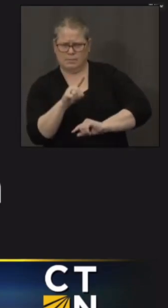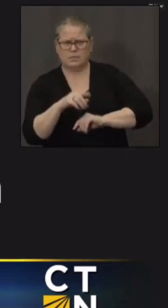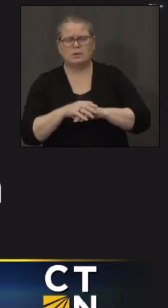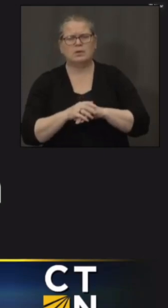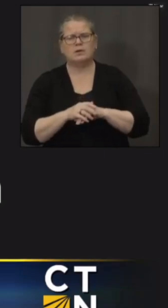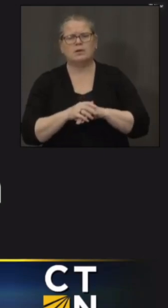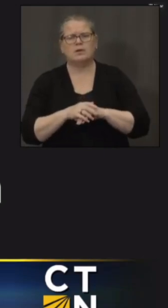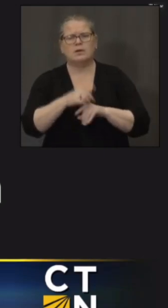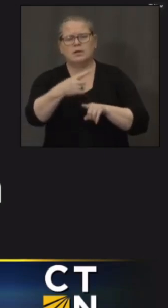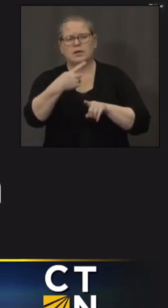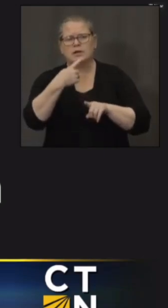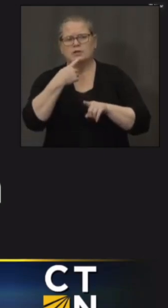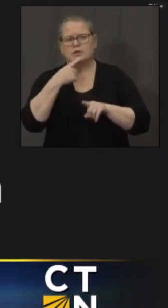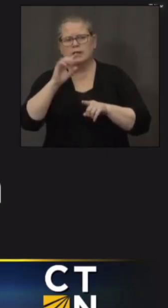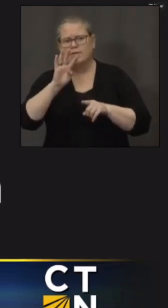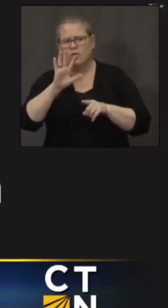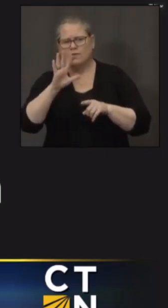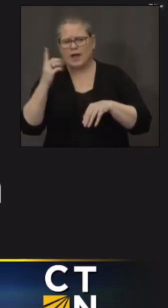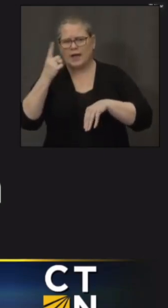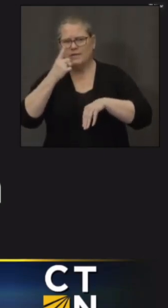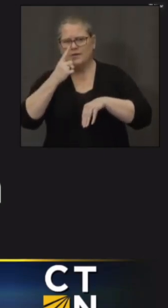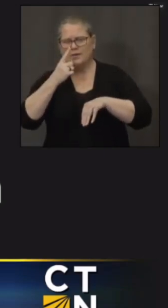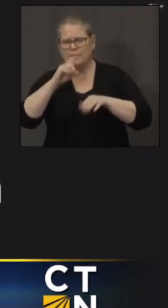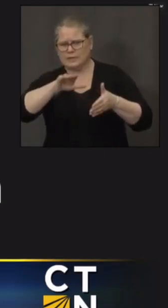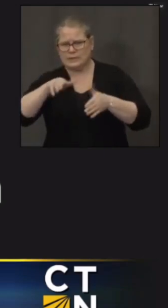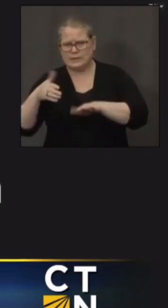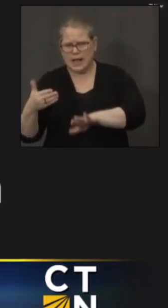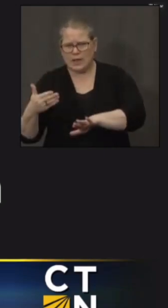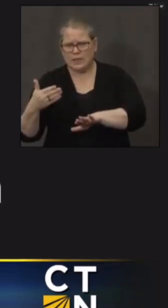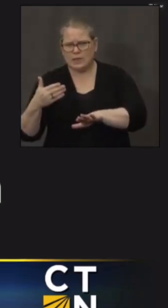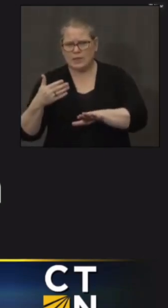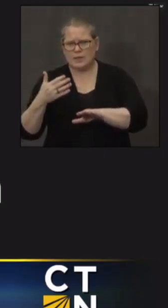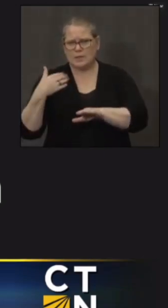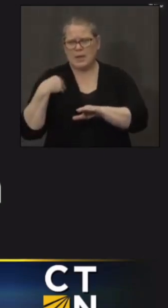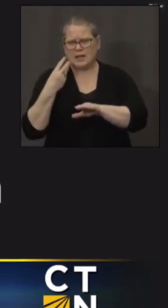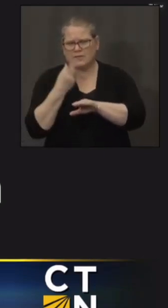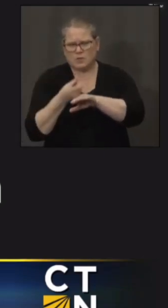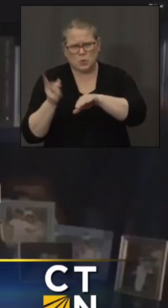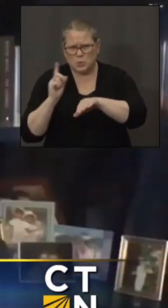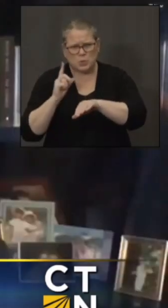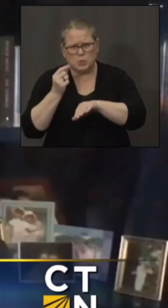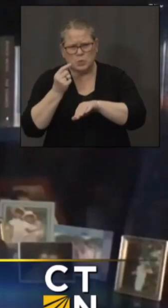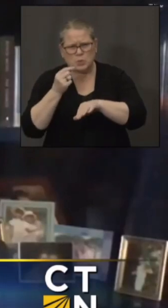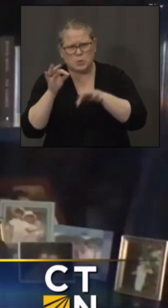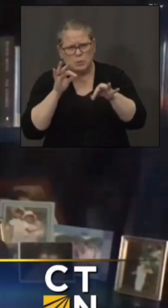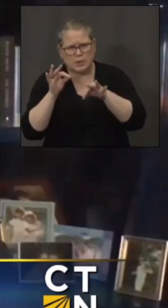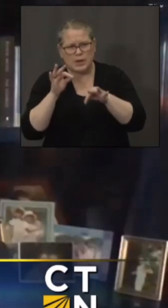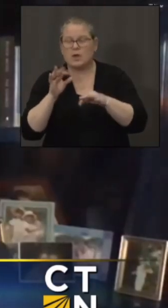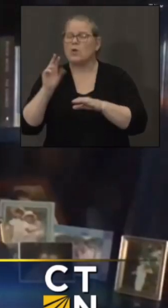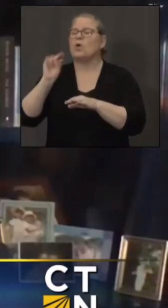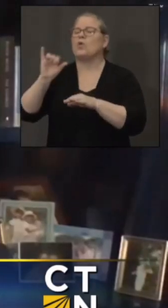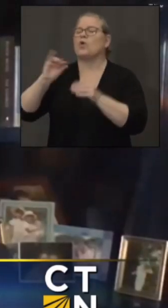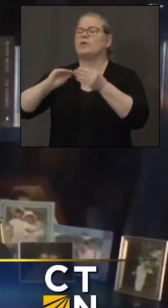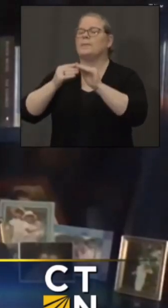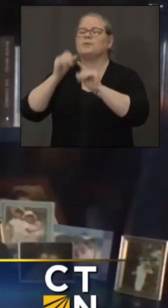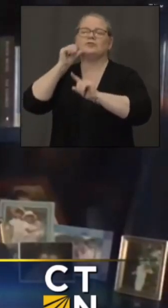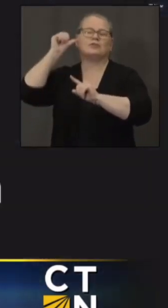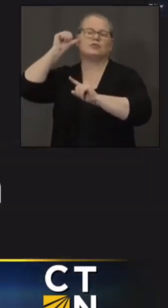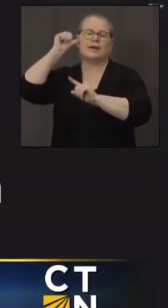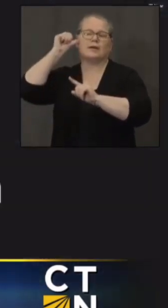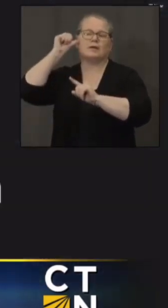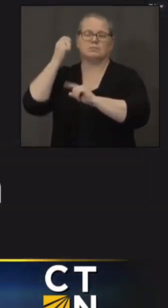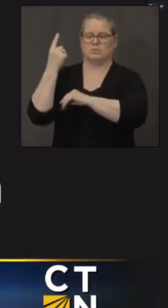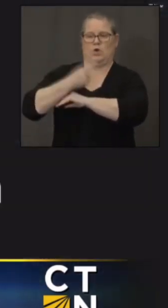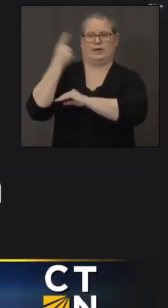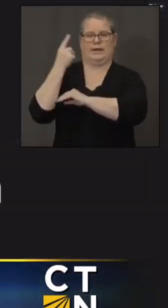new deaths were from the last few weeks, if I heard you right. Could you just... No, that was no. Those are numbers from yesterday. Oh,